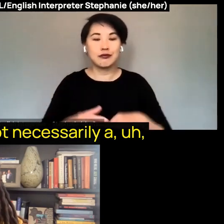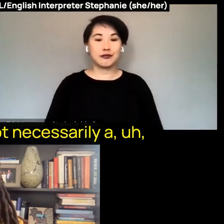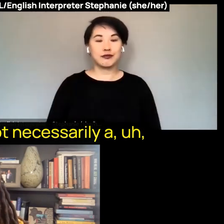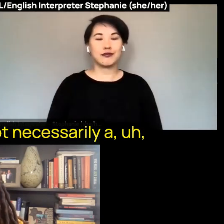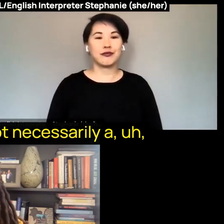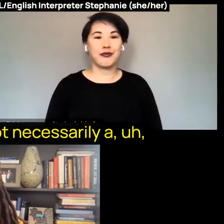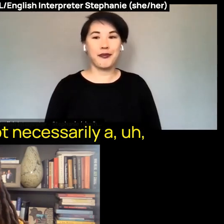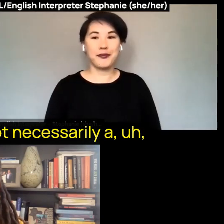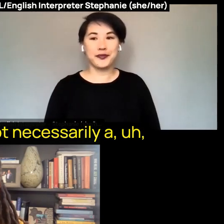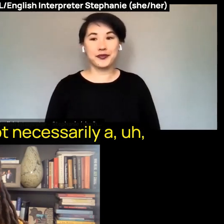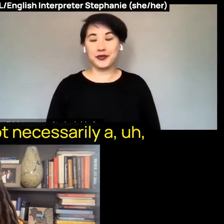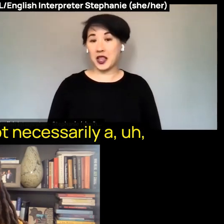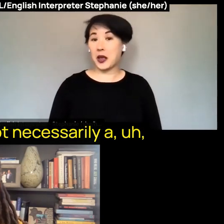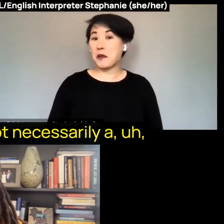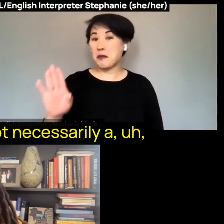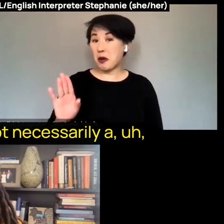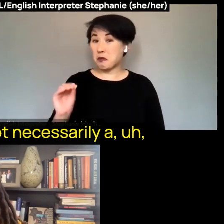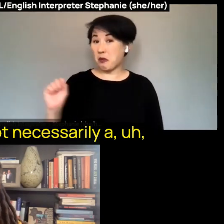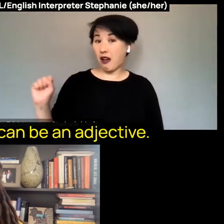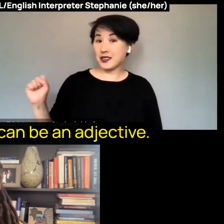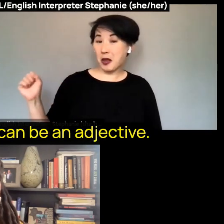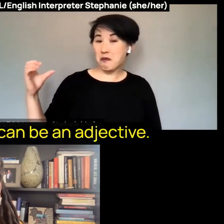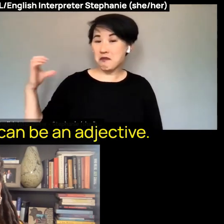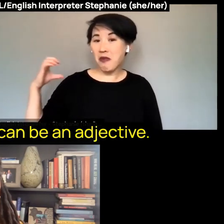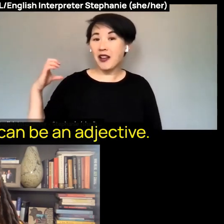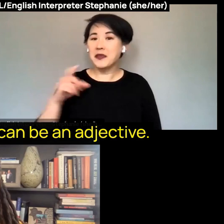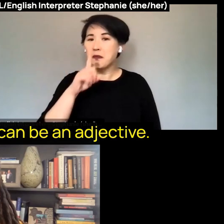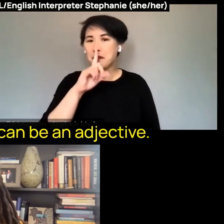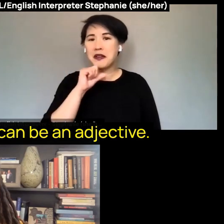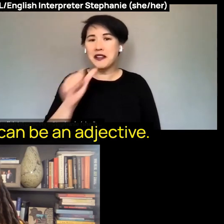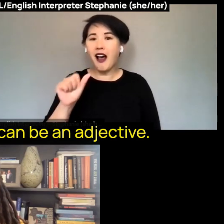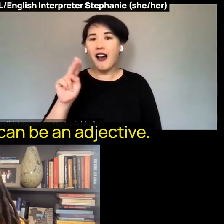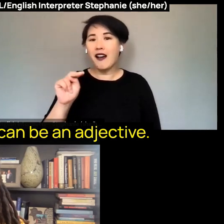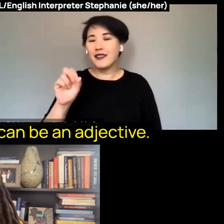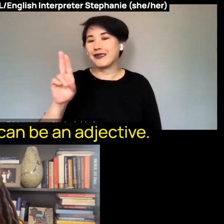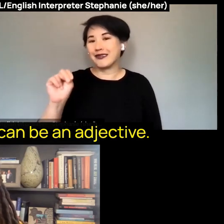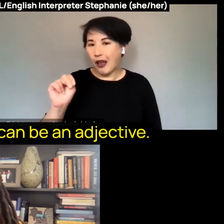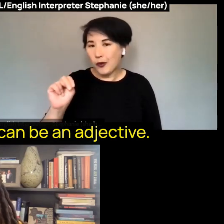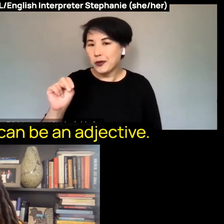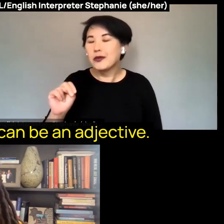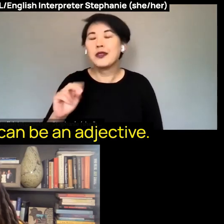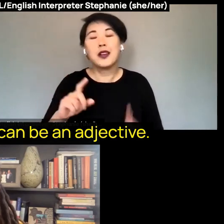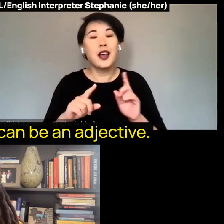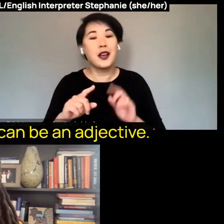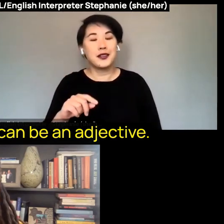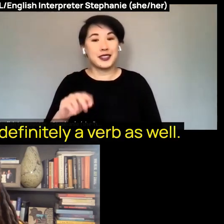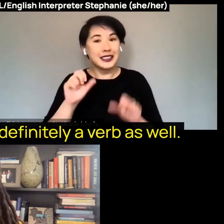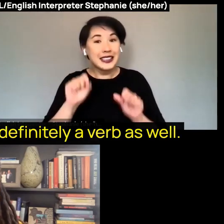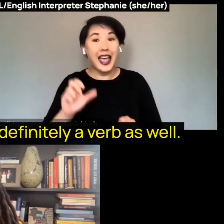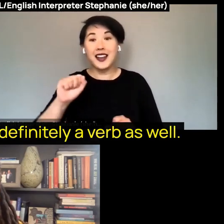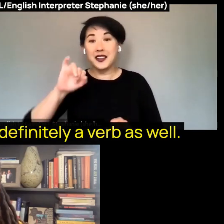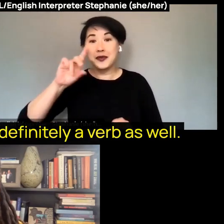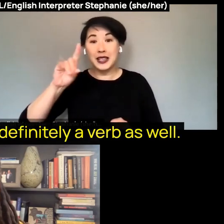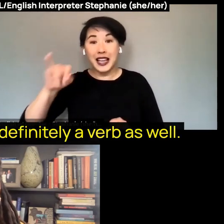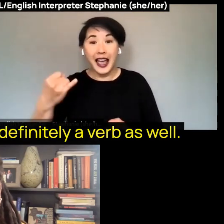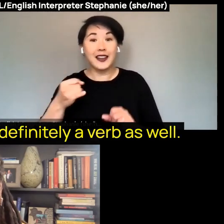is not necessarily a noun, but I think boss can be an adjective, it can